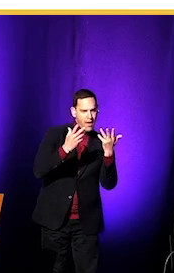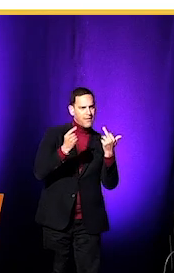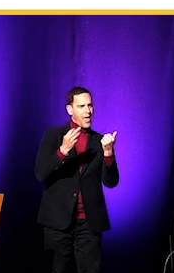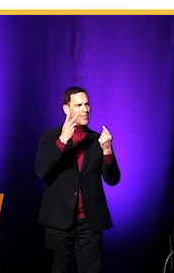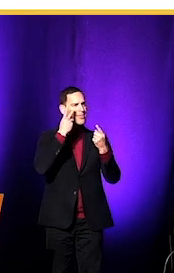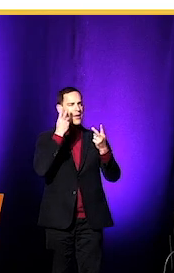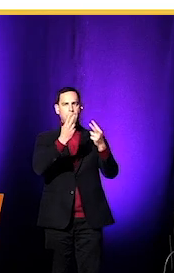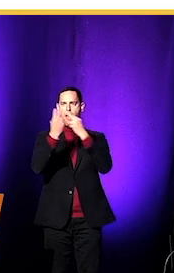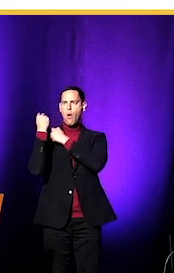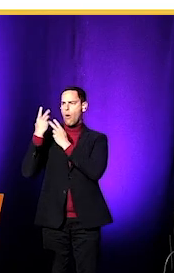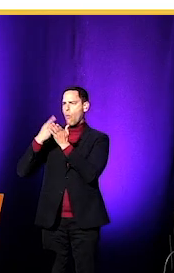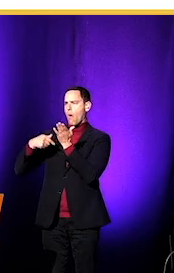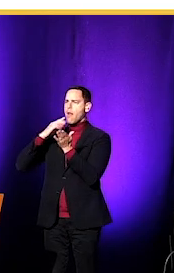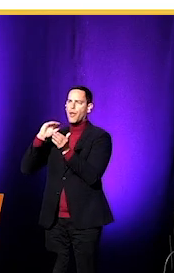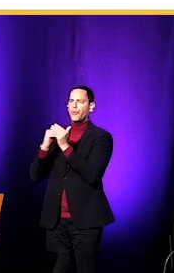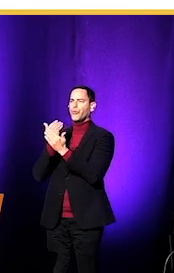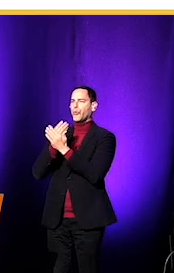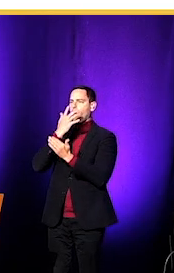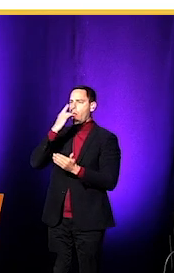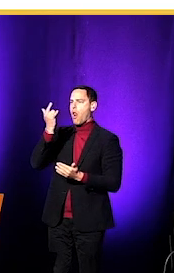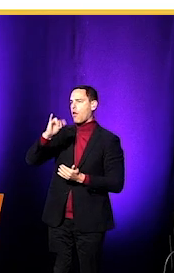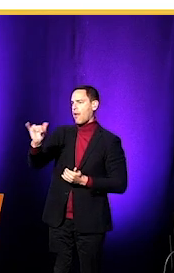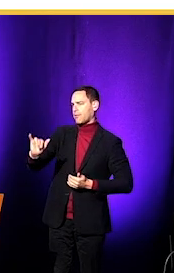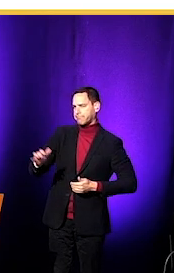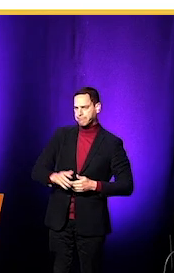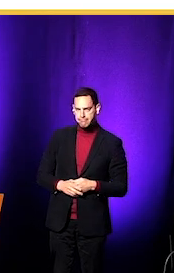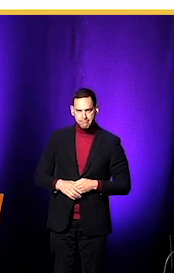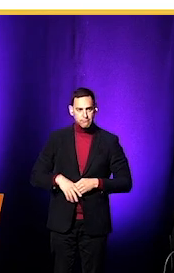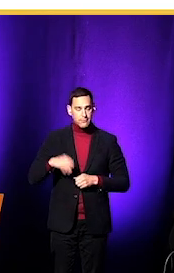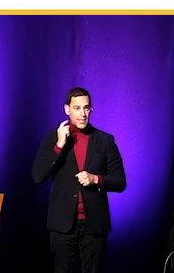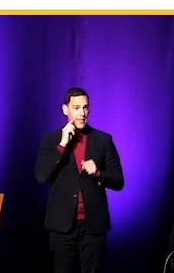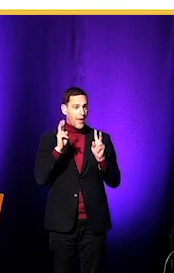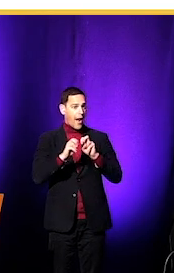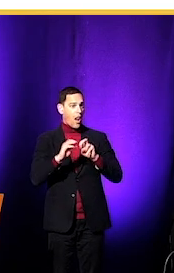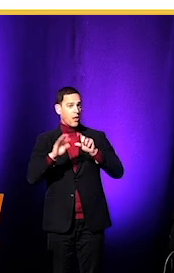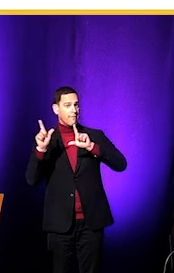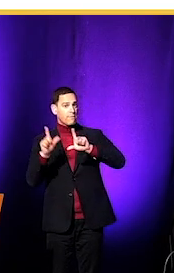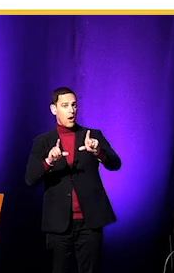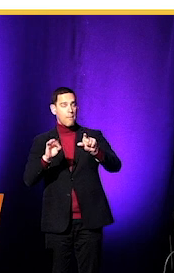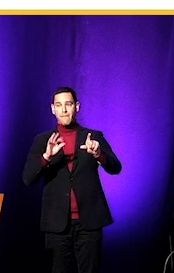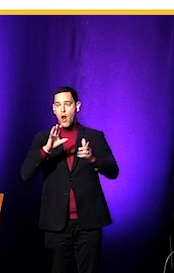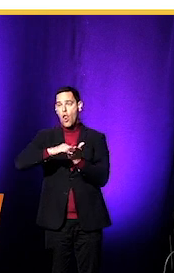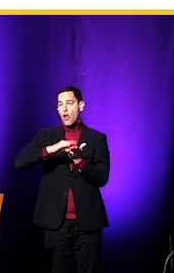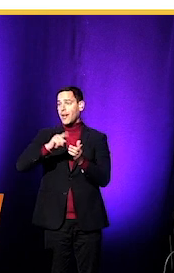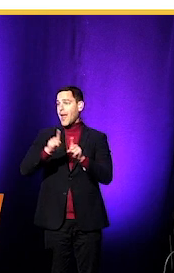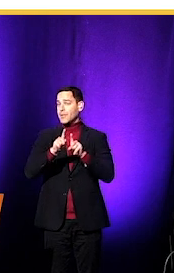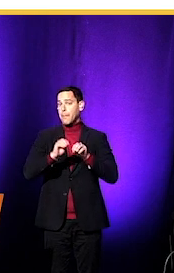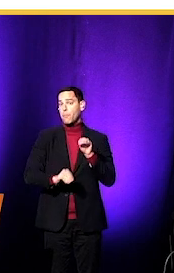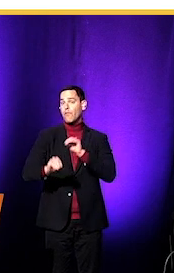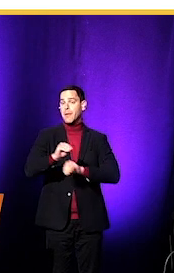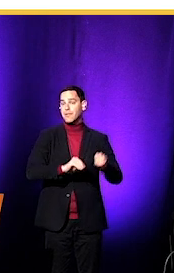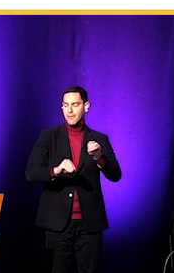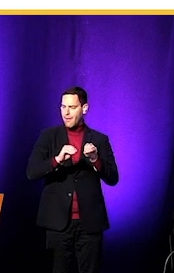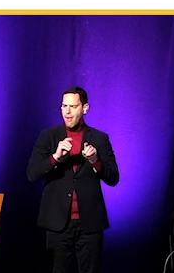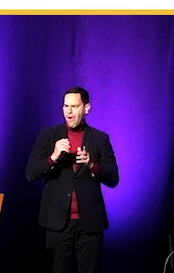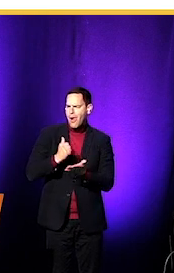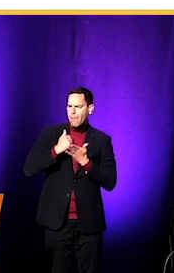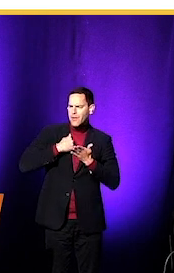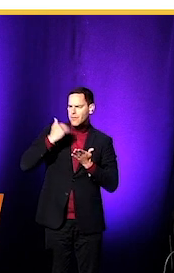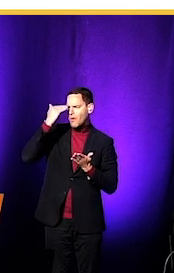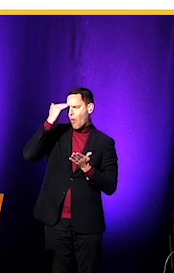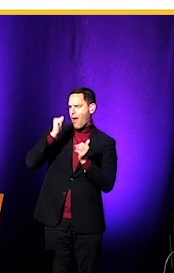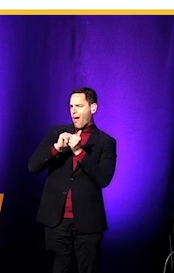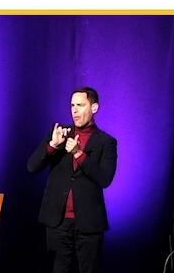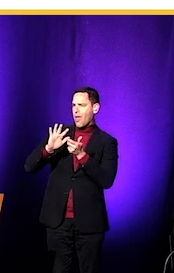The analytical frames of mutual constitution and learning as movement help explain how these transformative ecologies sustained our